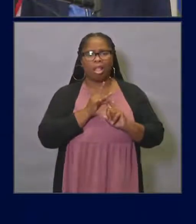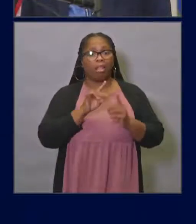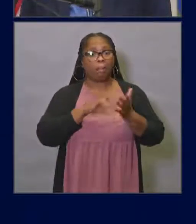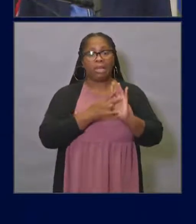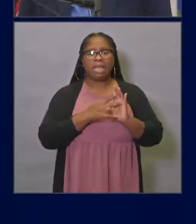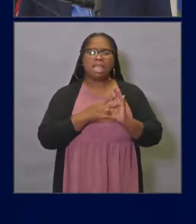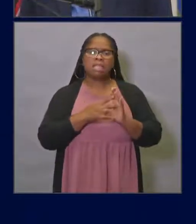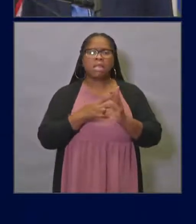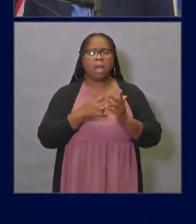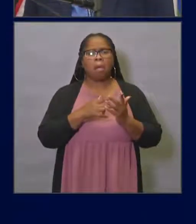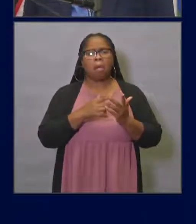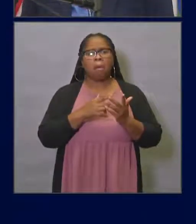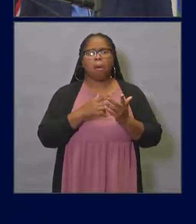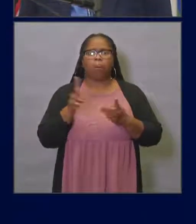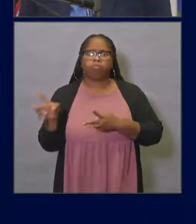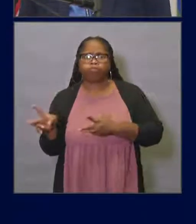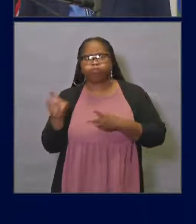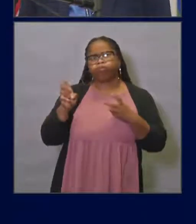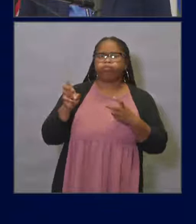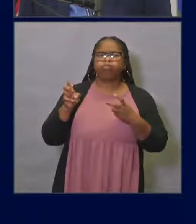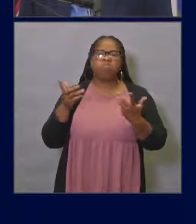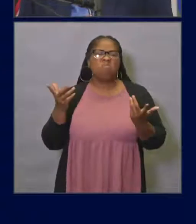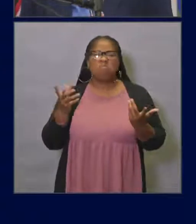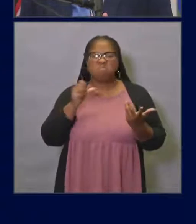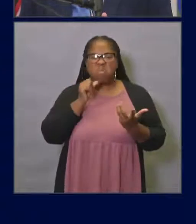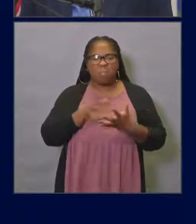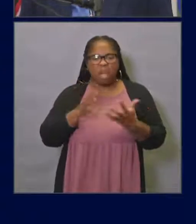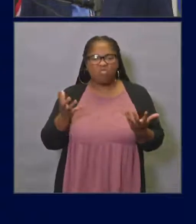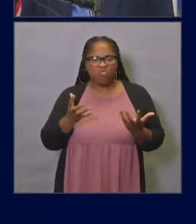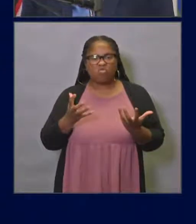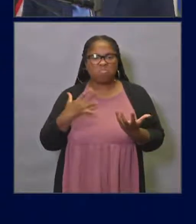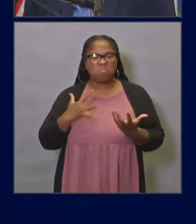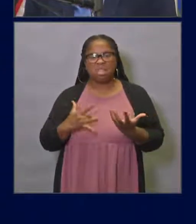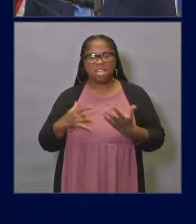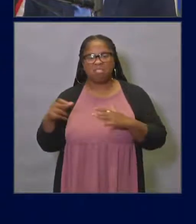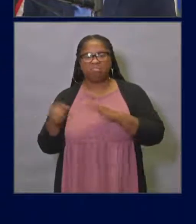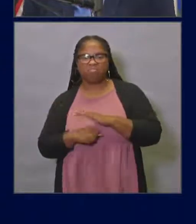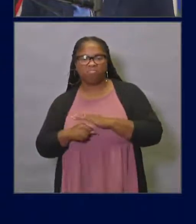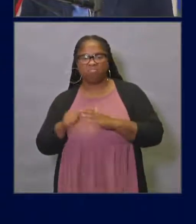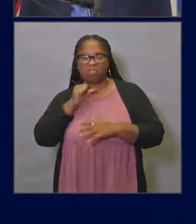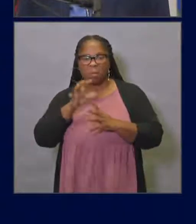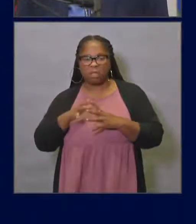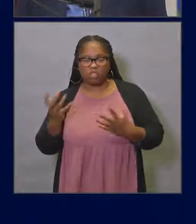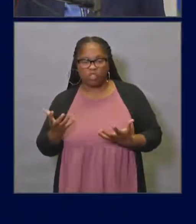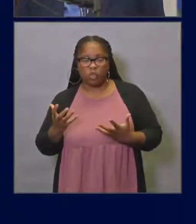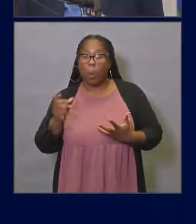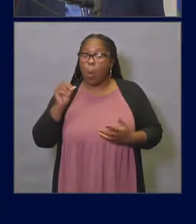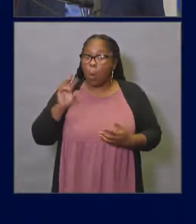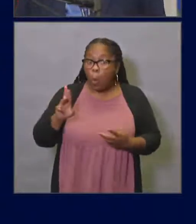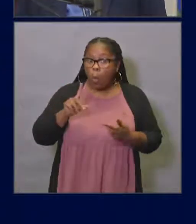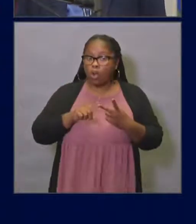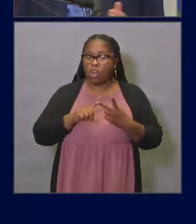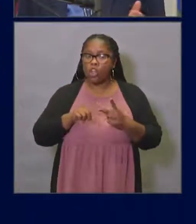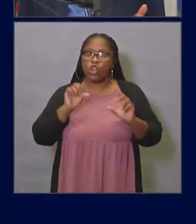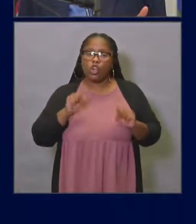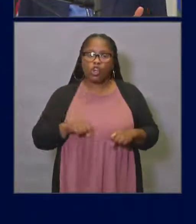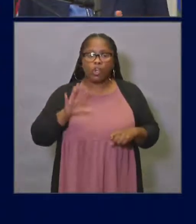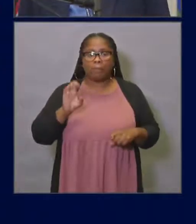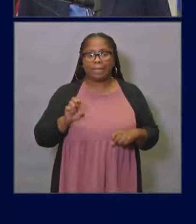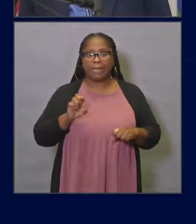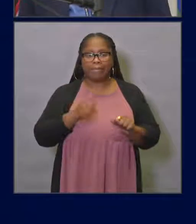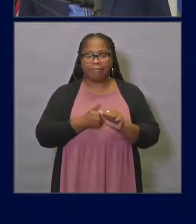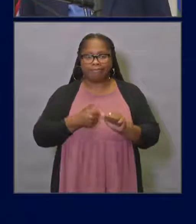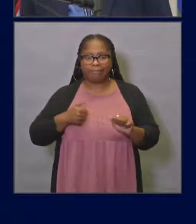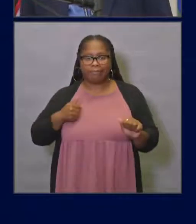require hospitalization from COVID-19. It also, however, could just reflect the lag between the time we start seeing